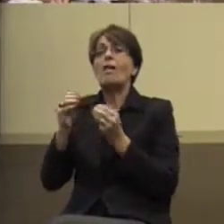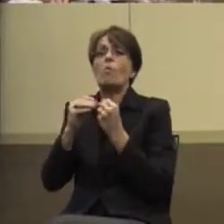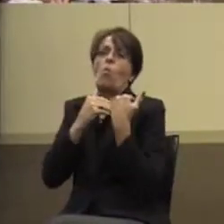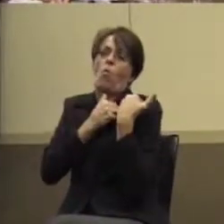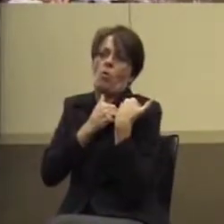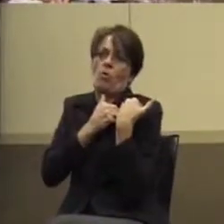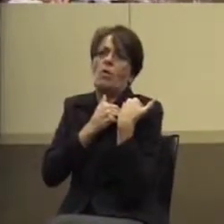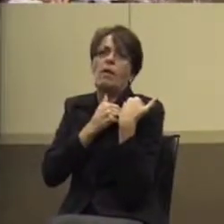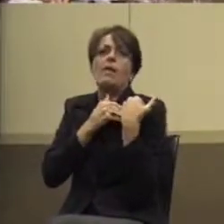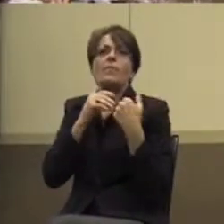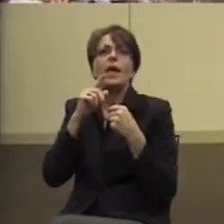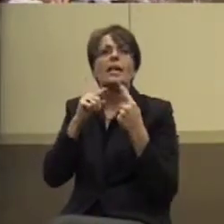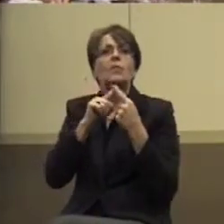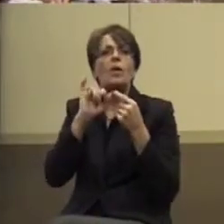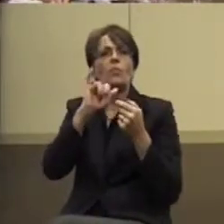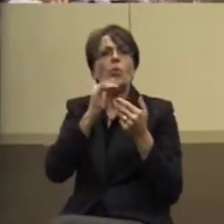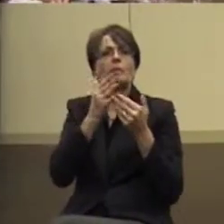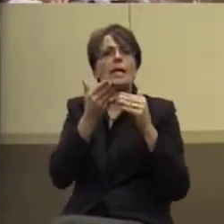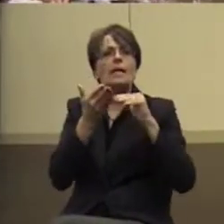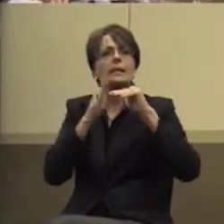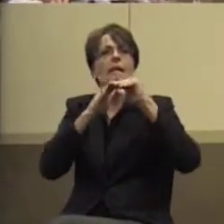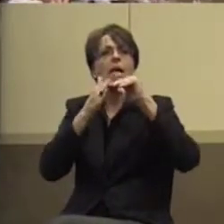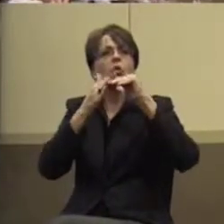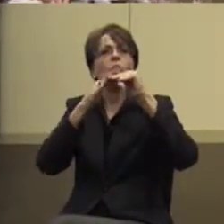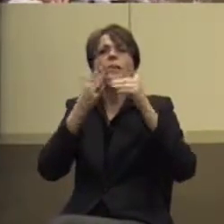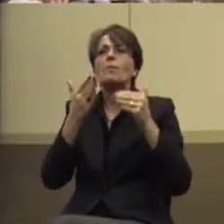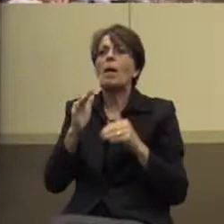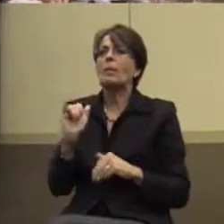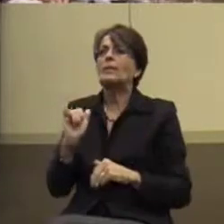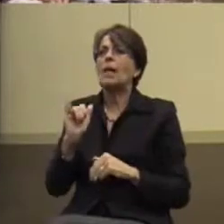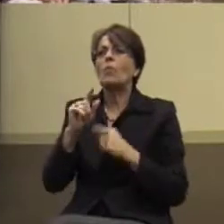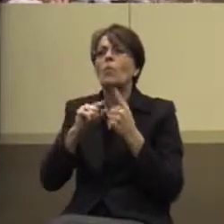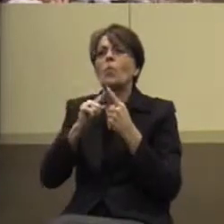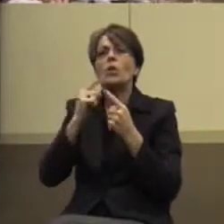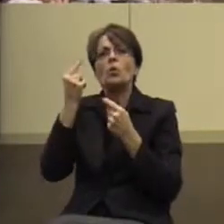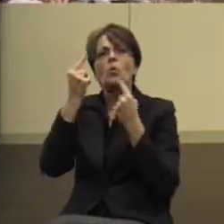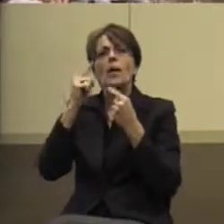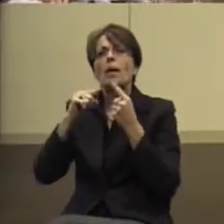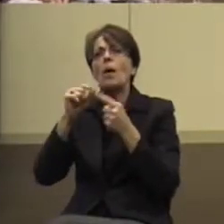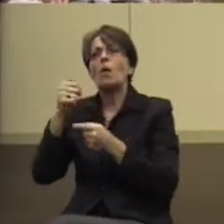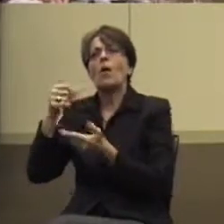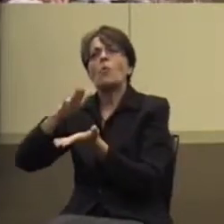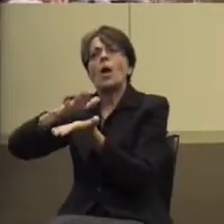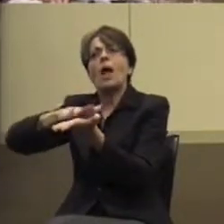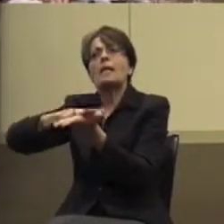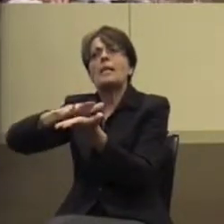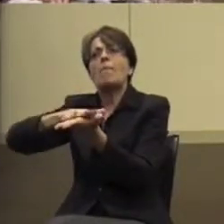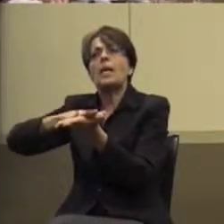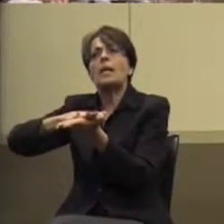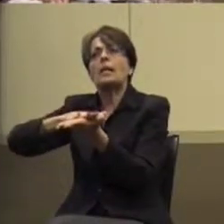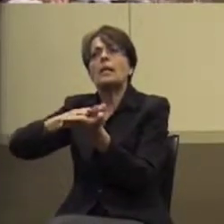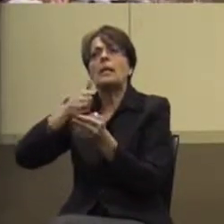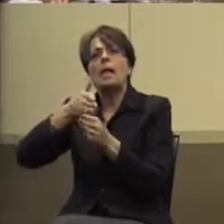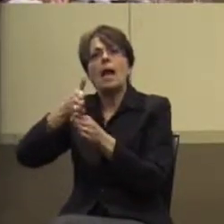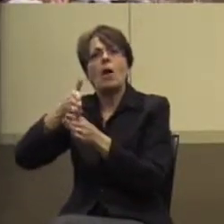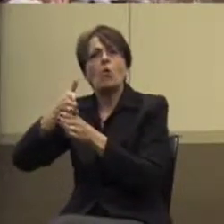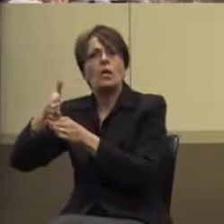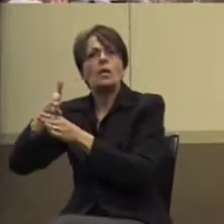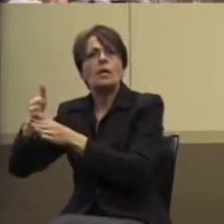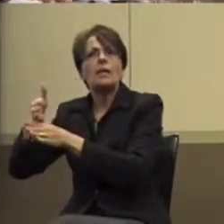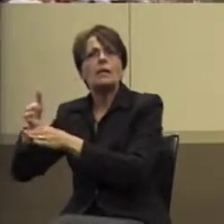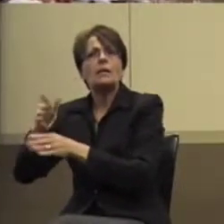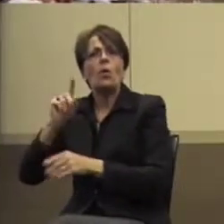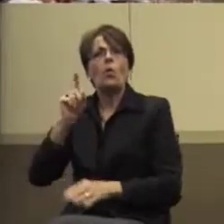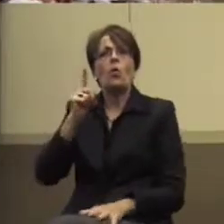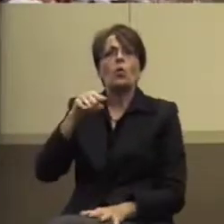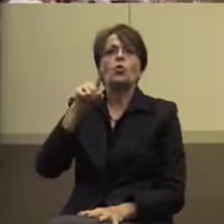her, that's whenever those things increased. Maybe it's the same thing like when you think about with other academic areas where you